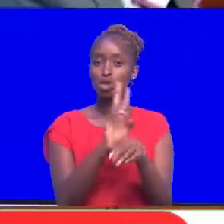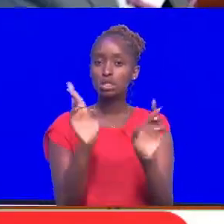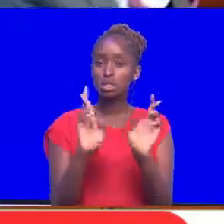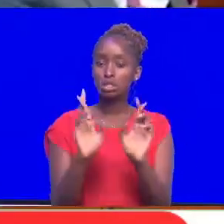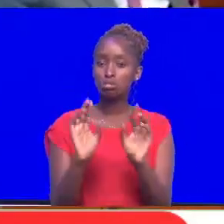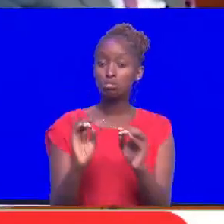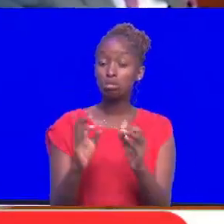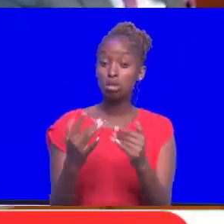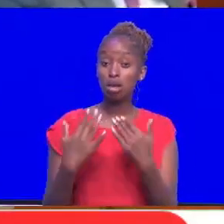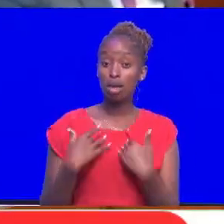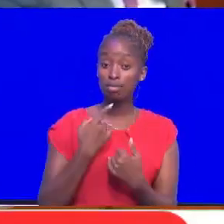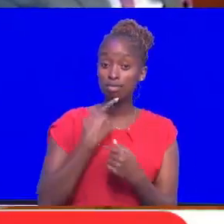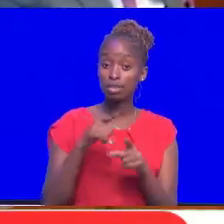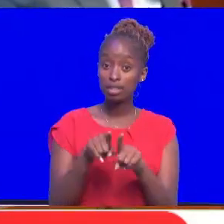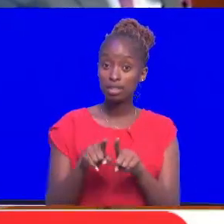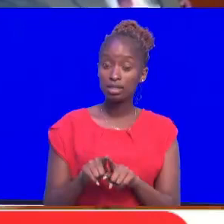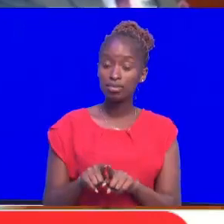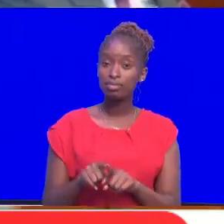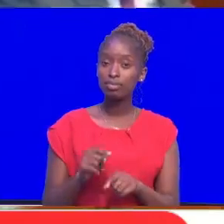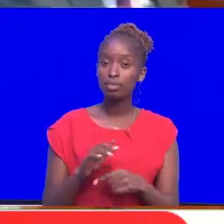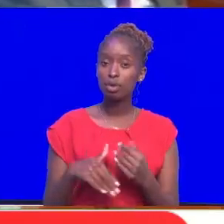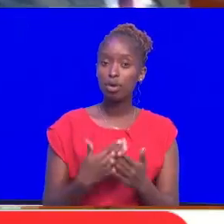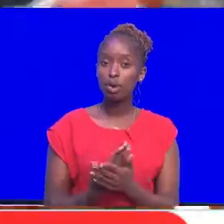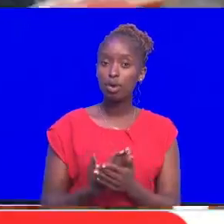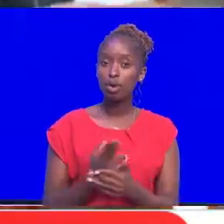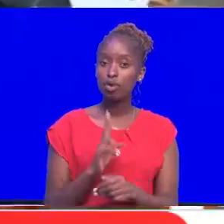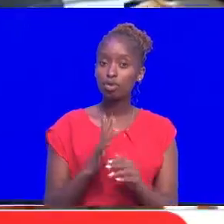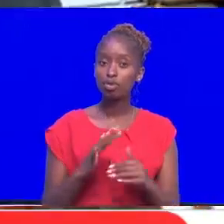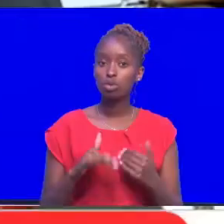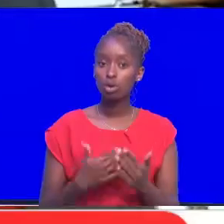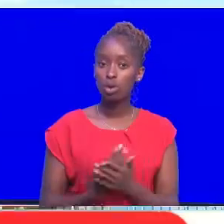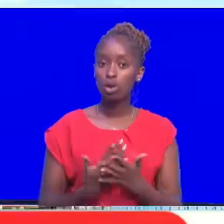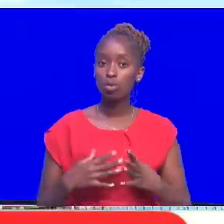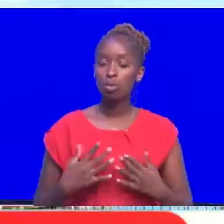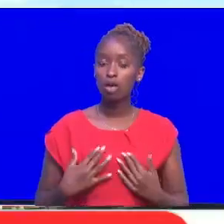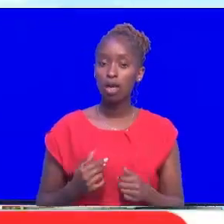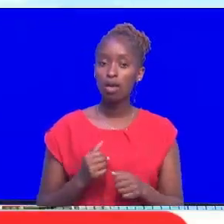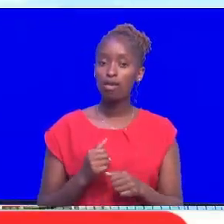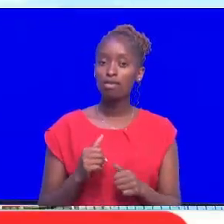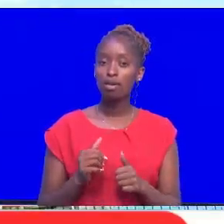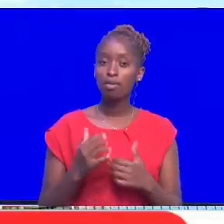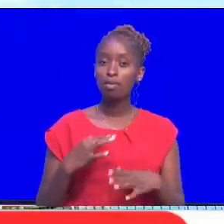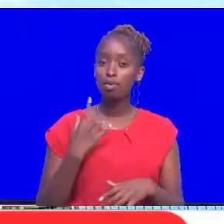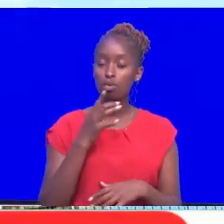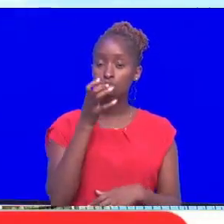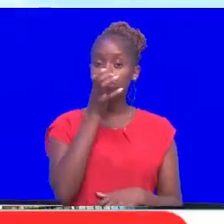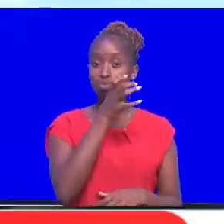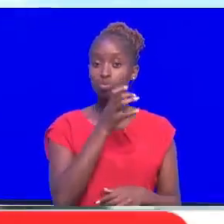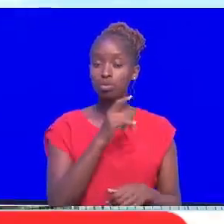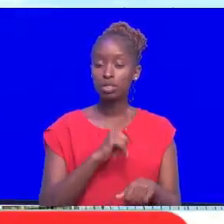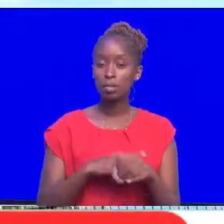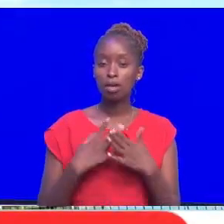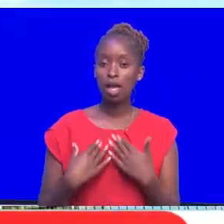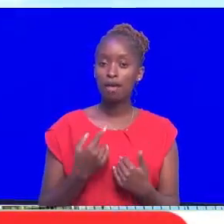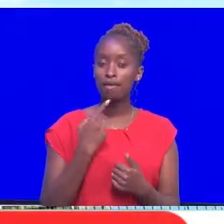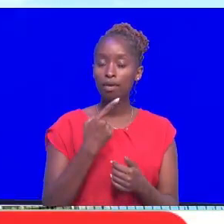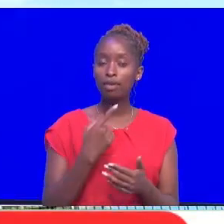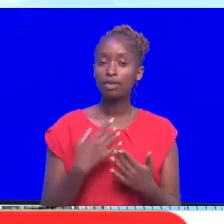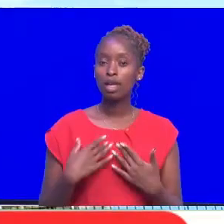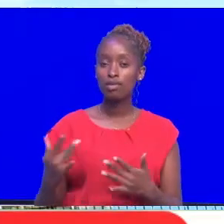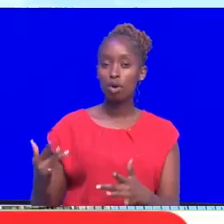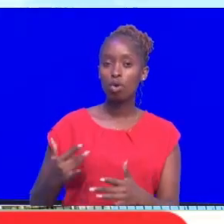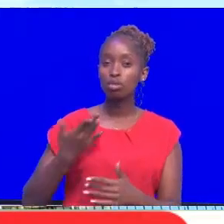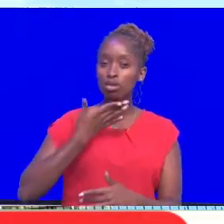to persuade members to ignore what he called rejectionist philosophers, as he further responded to concerns by